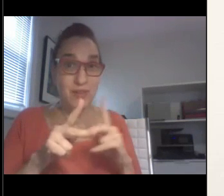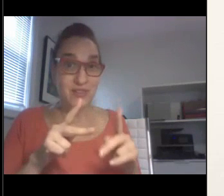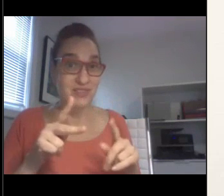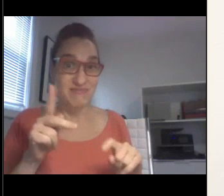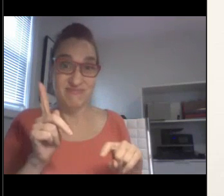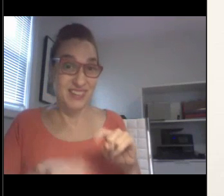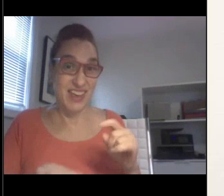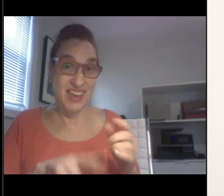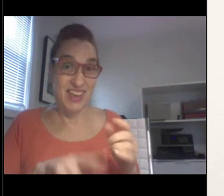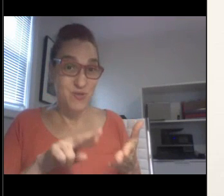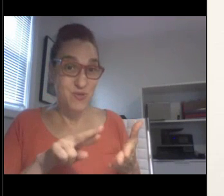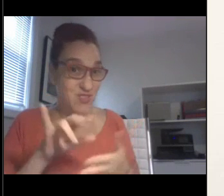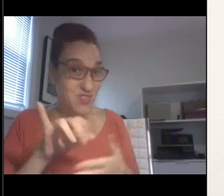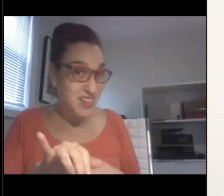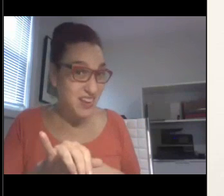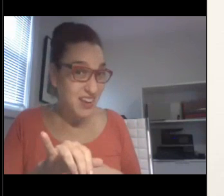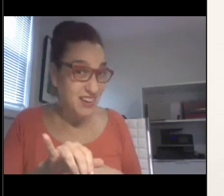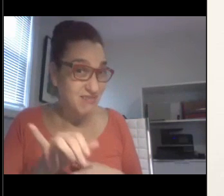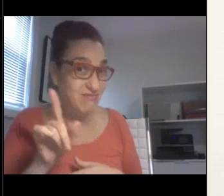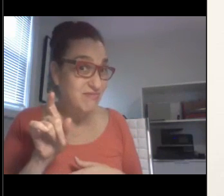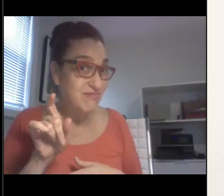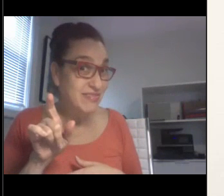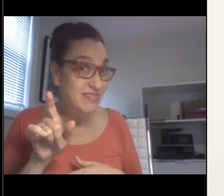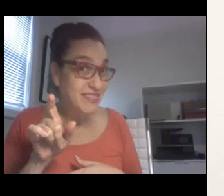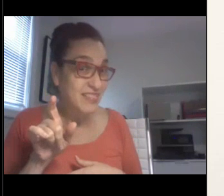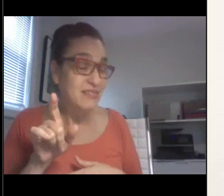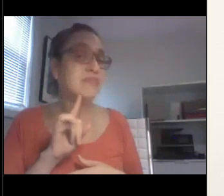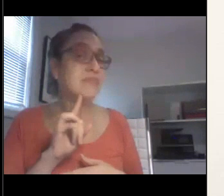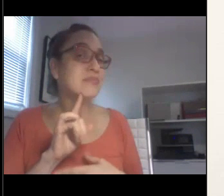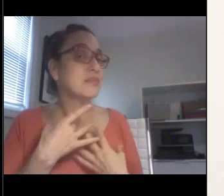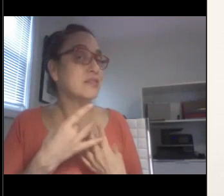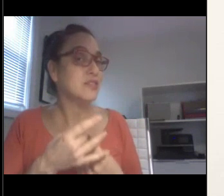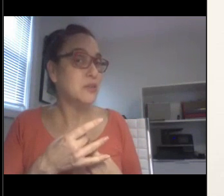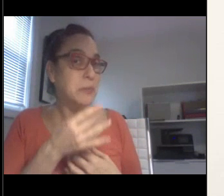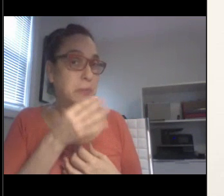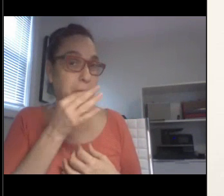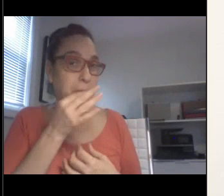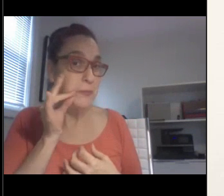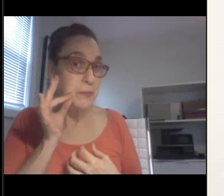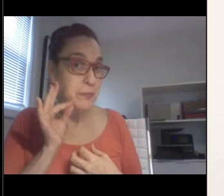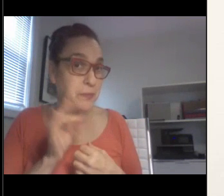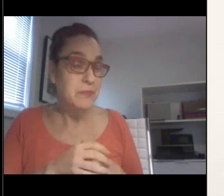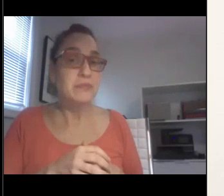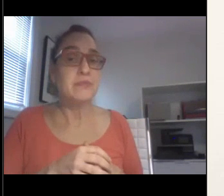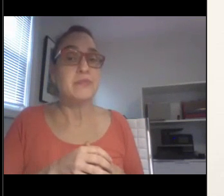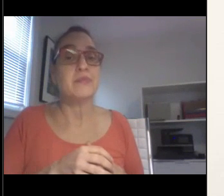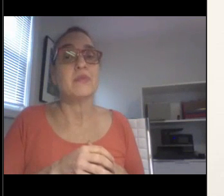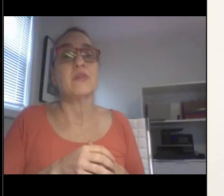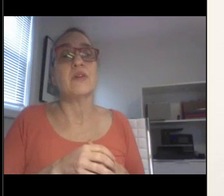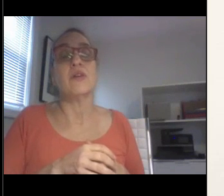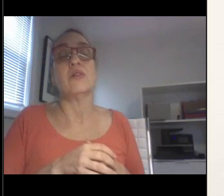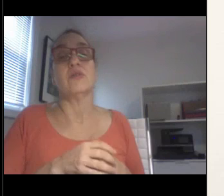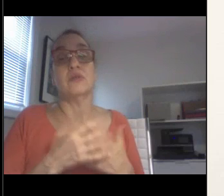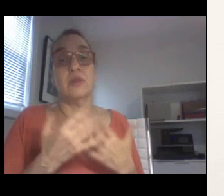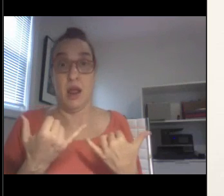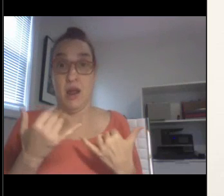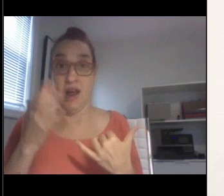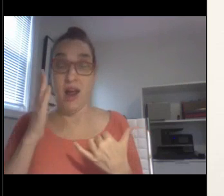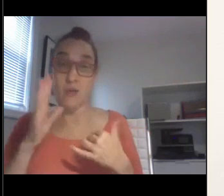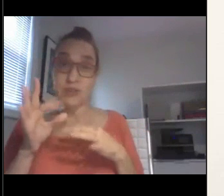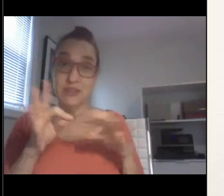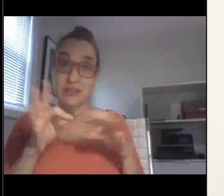This is Dave. I'm going to give an example of how the consequences of having those types of